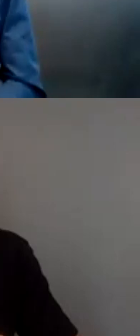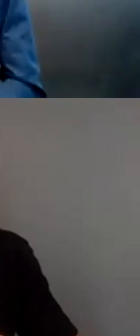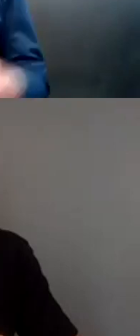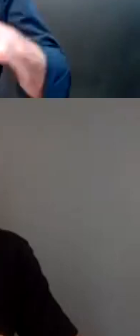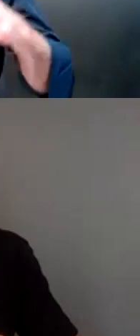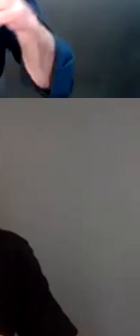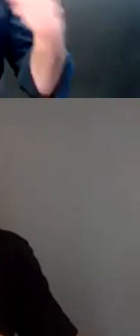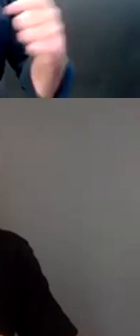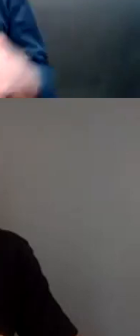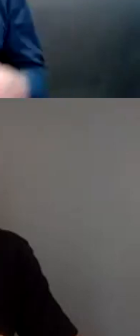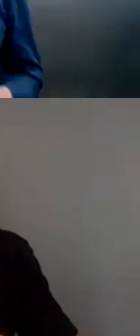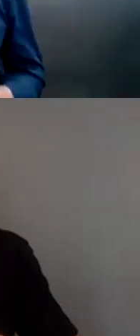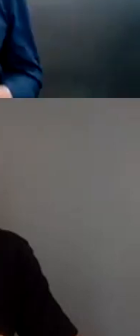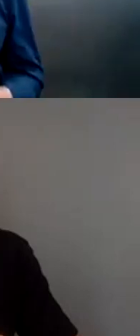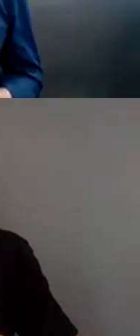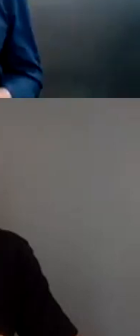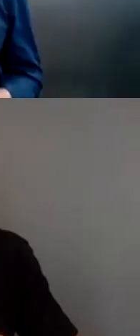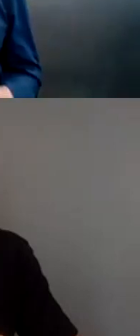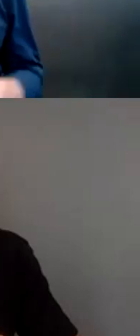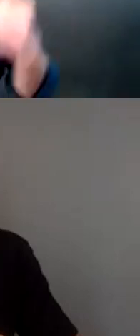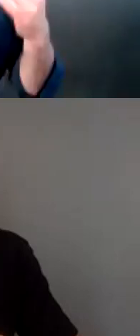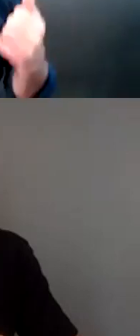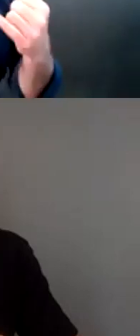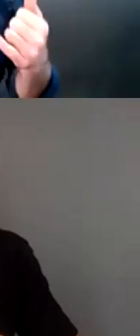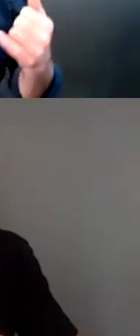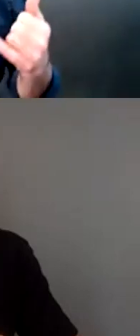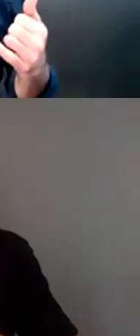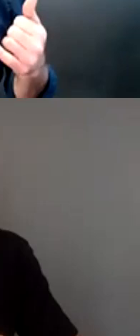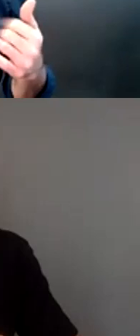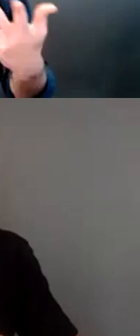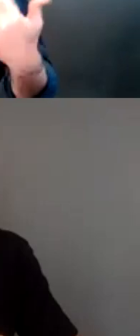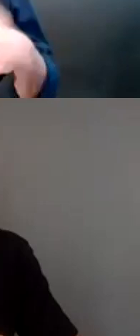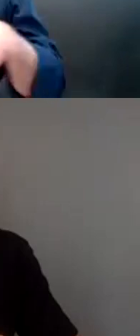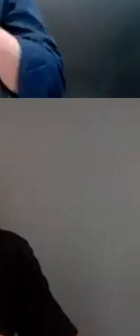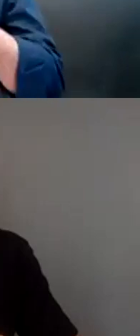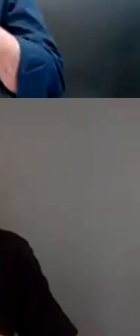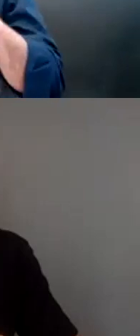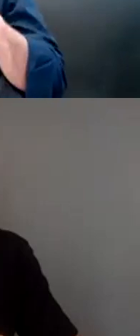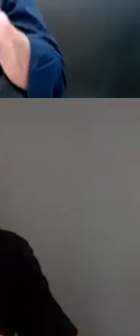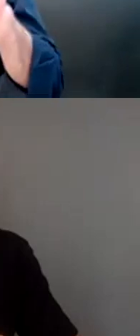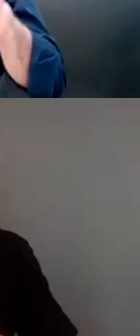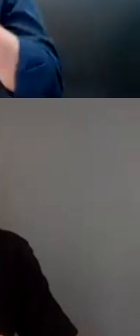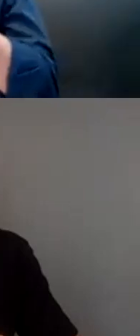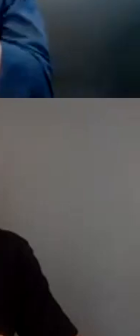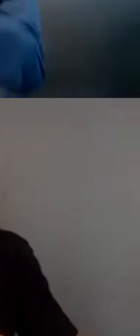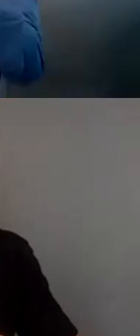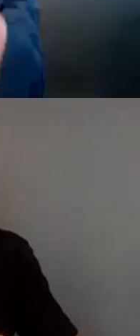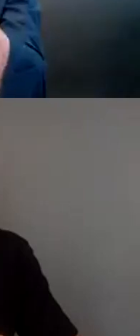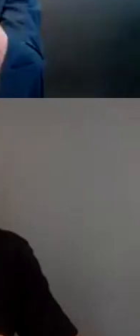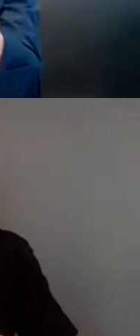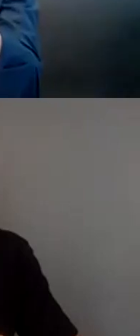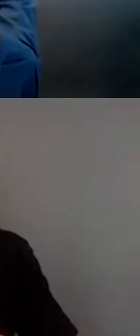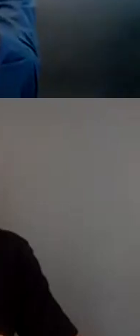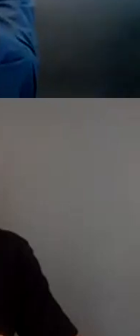in an important time of collapsing systems. They are unsustainable. And so